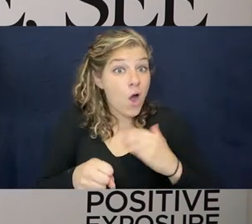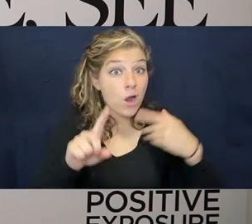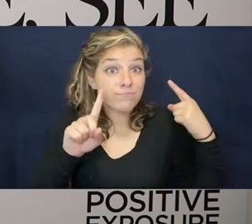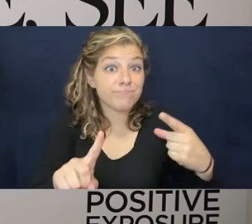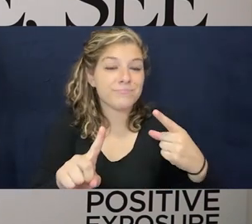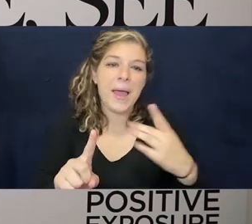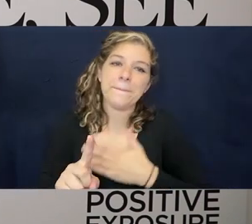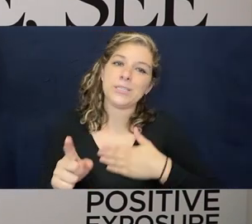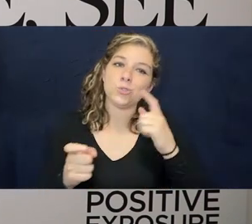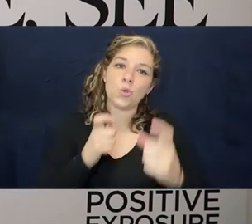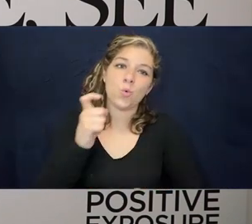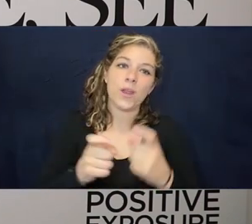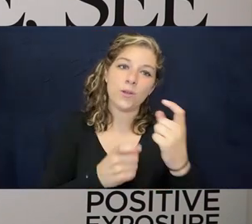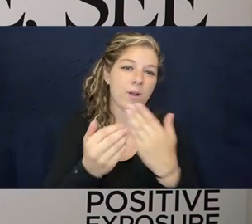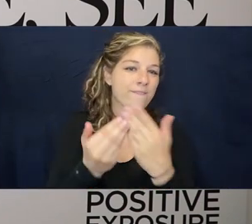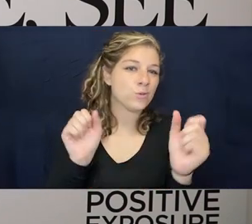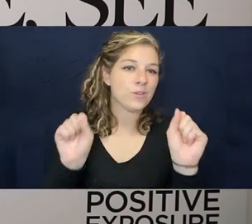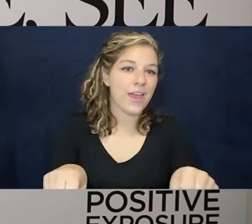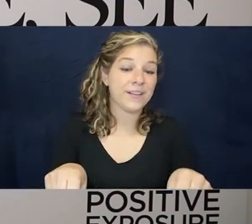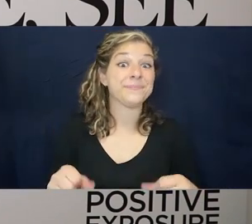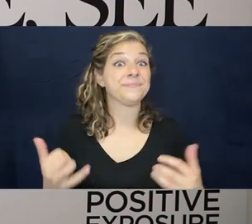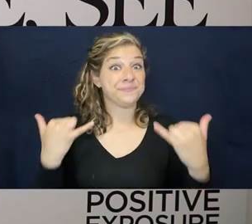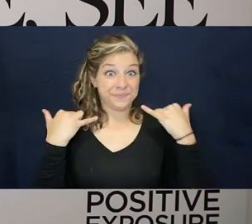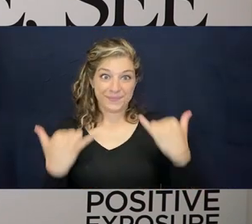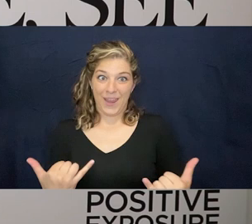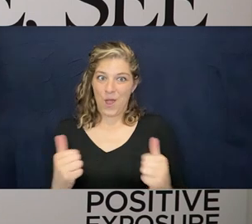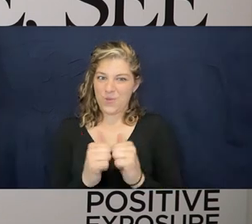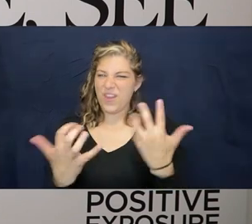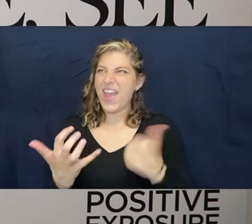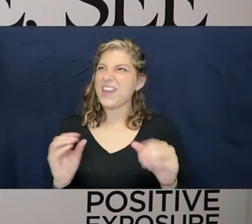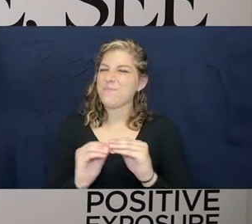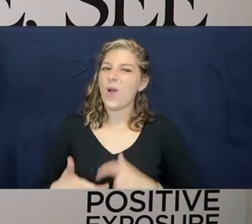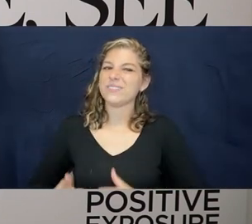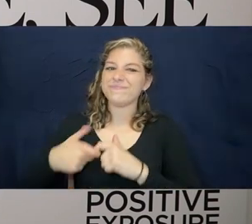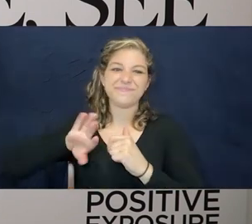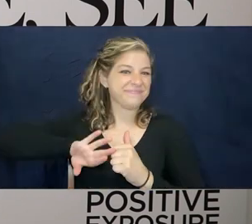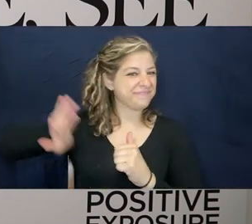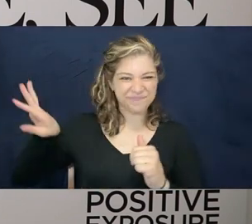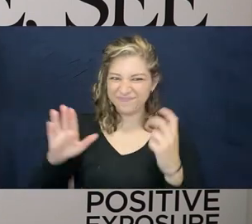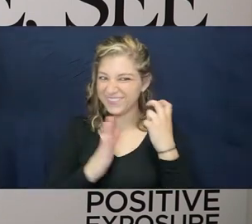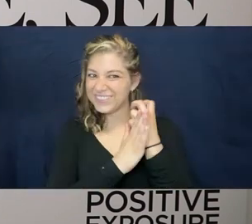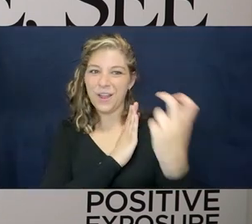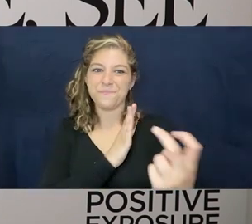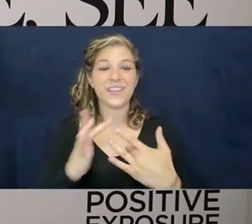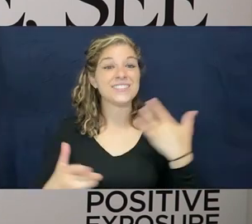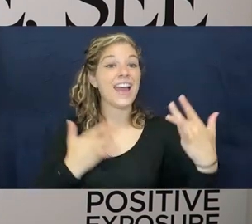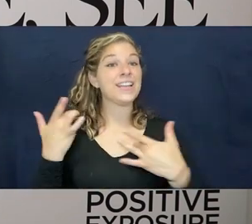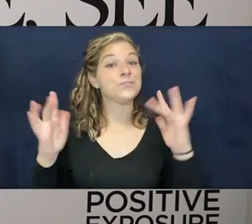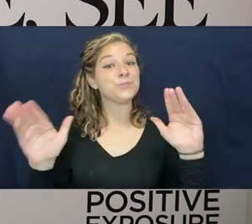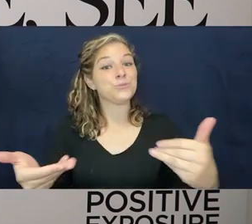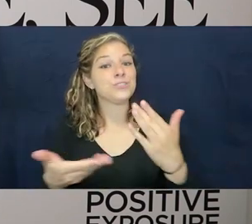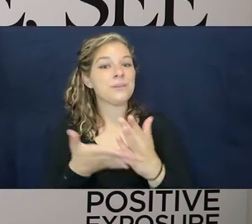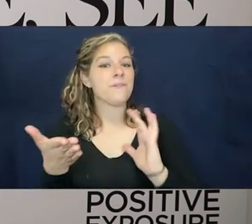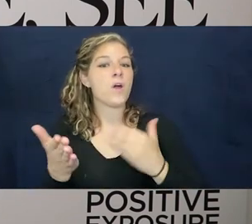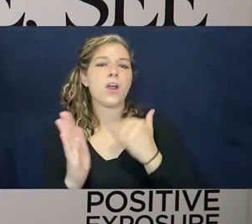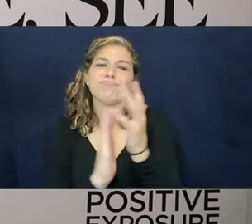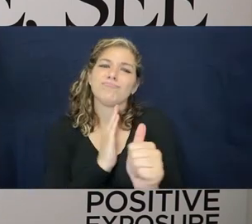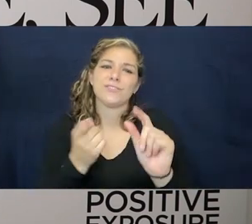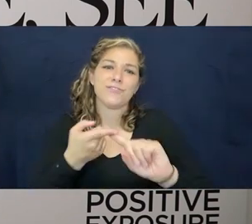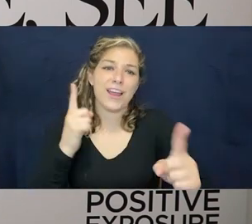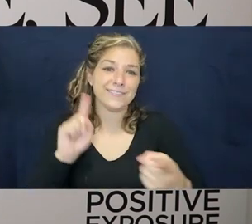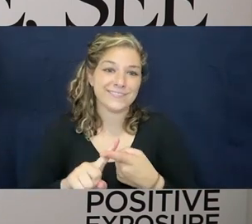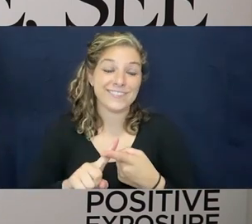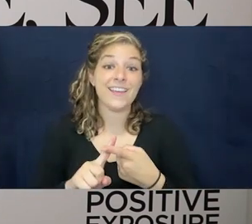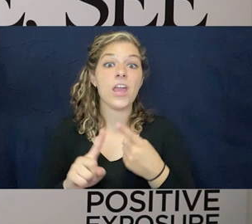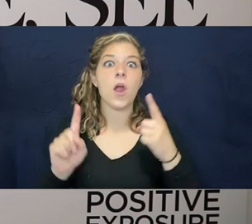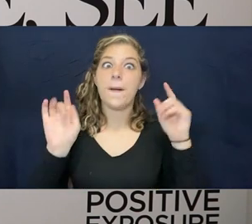going. So if you love what we're doing, please donate whatever you can. Now, without further ado, I am so excited to introduce